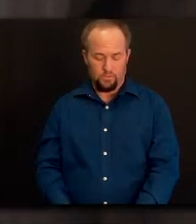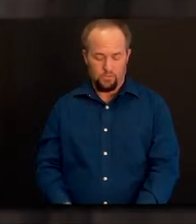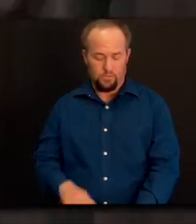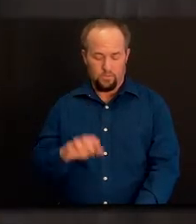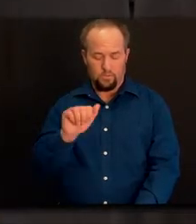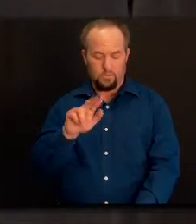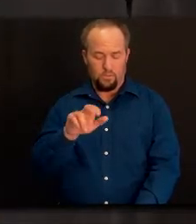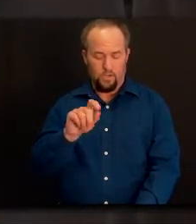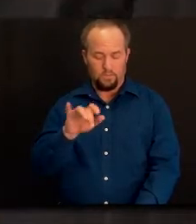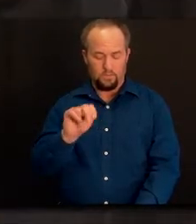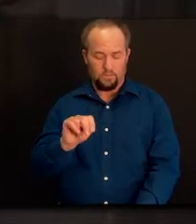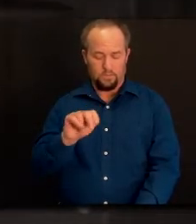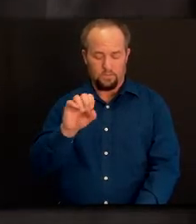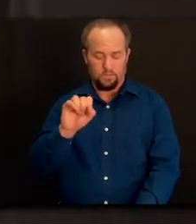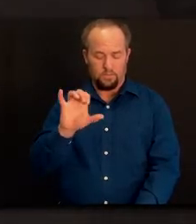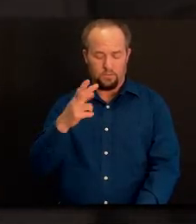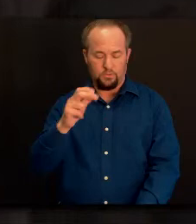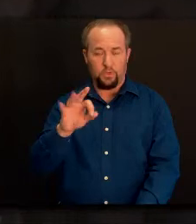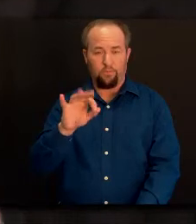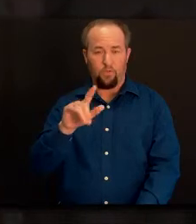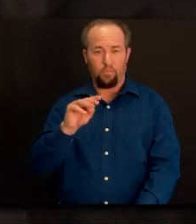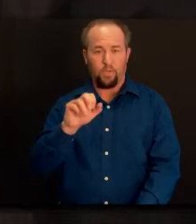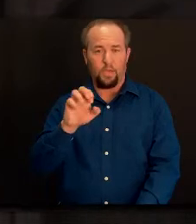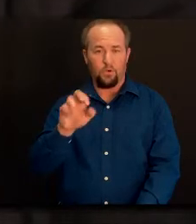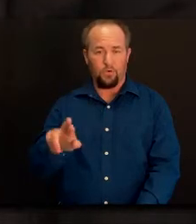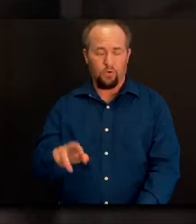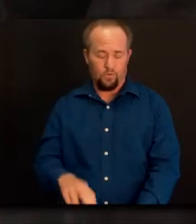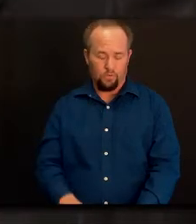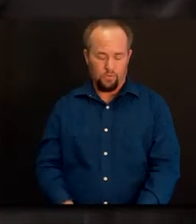Austin Ryan Schuffelmayer.